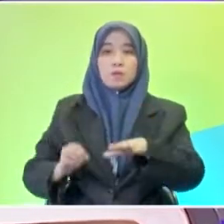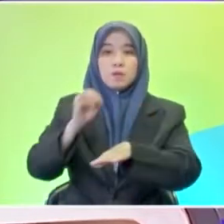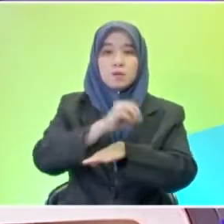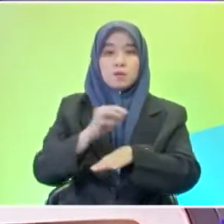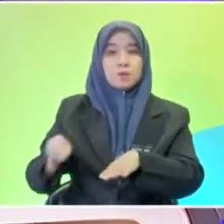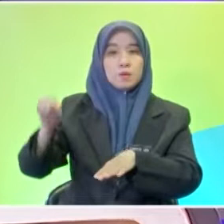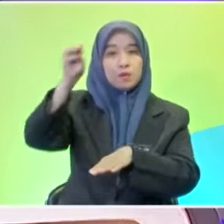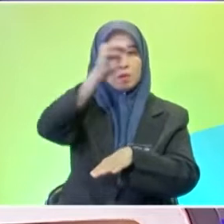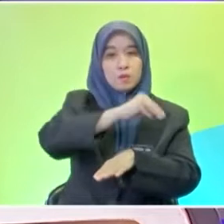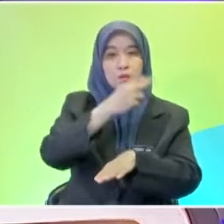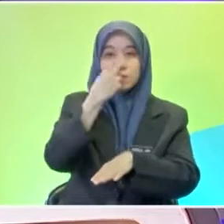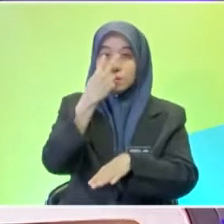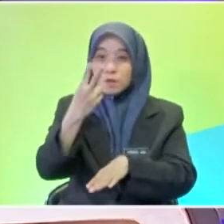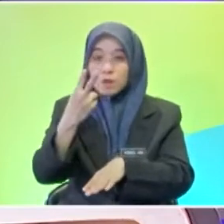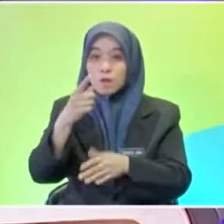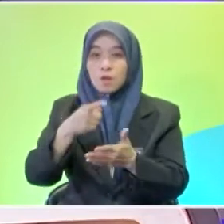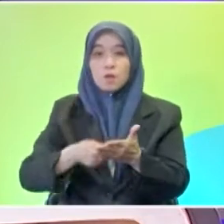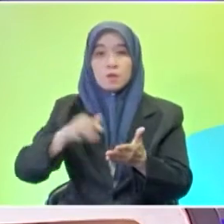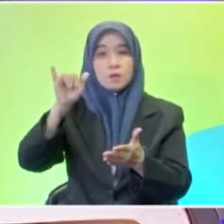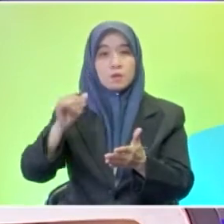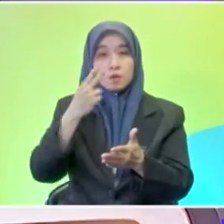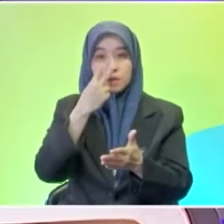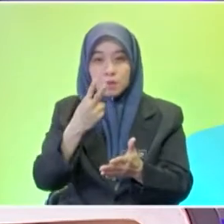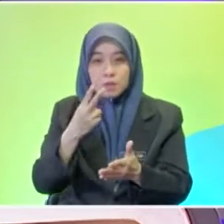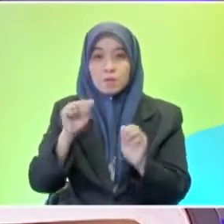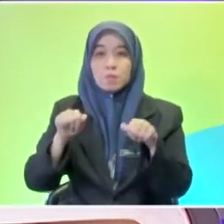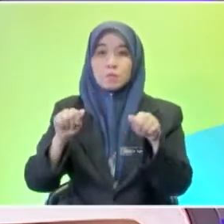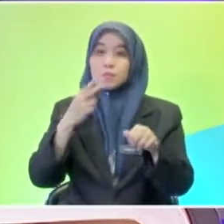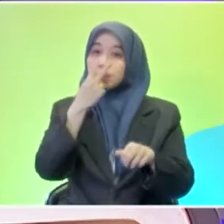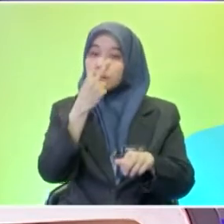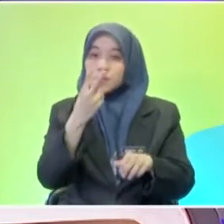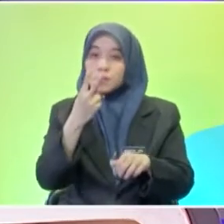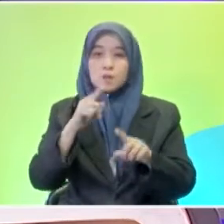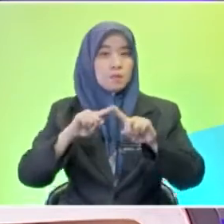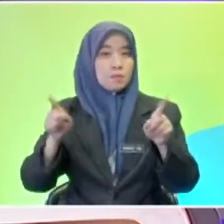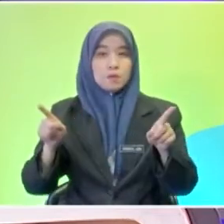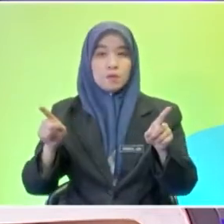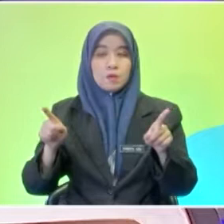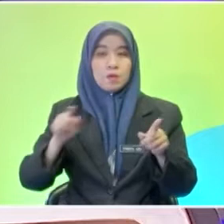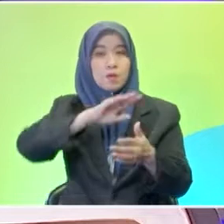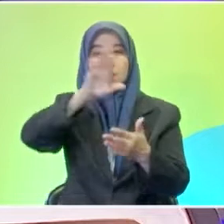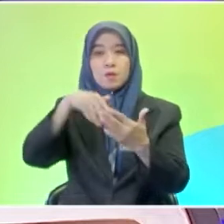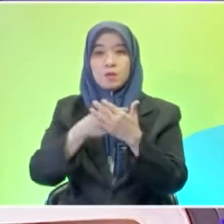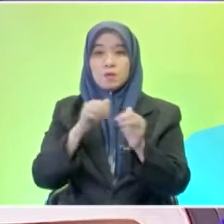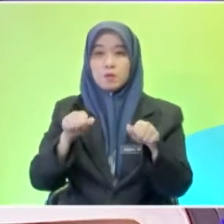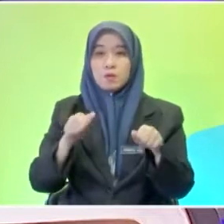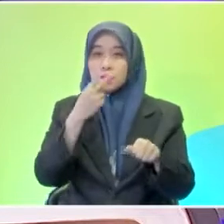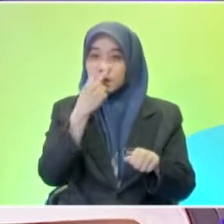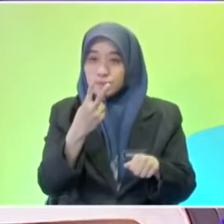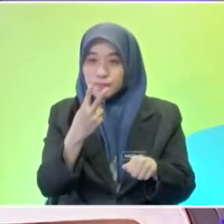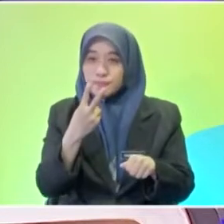what he could see. To see what he could see. But all that he could see,